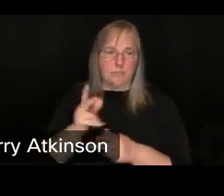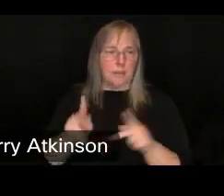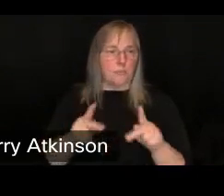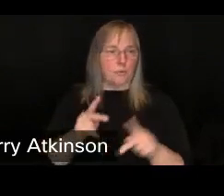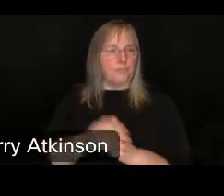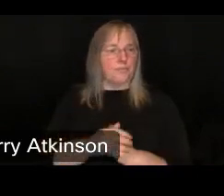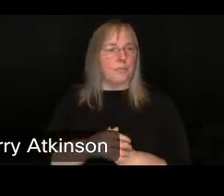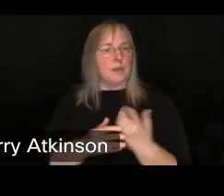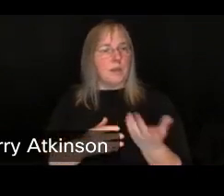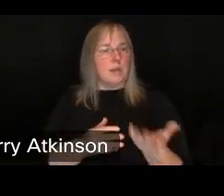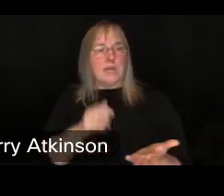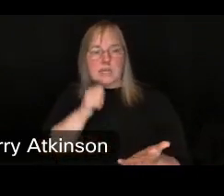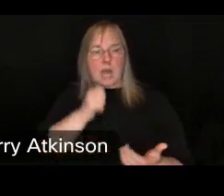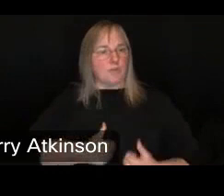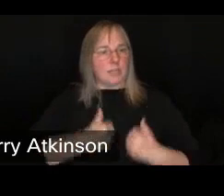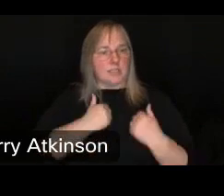forecasting